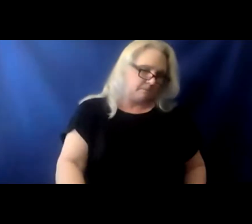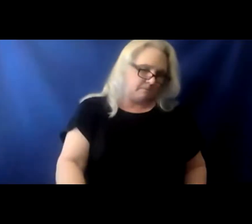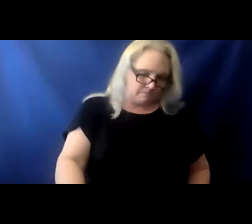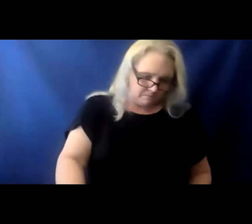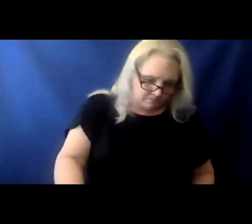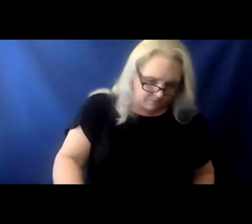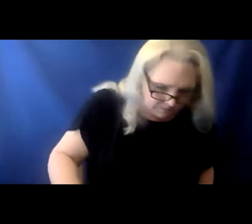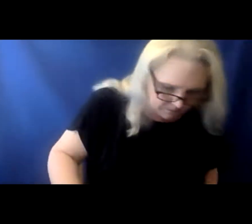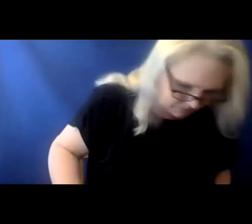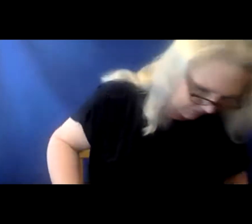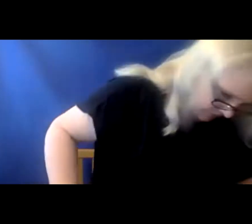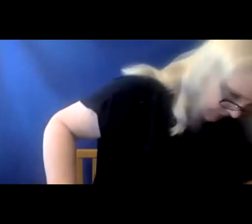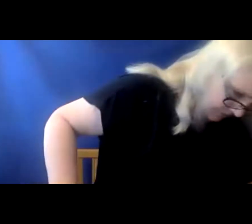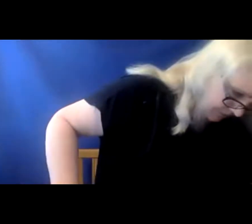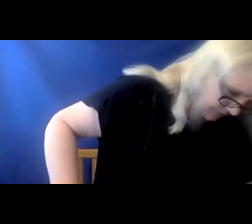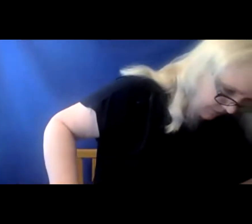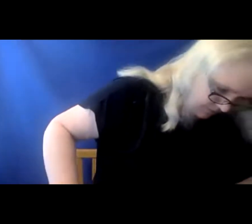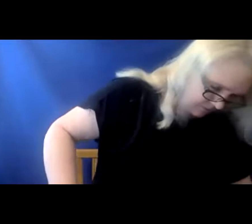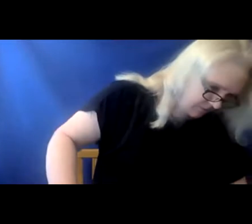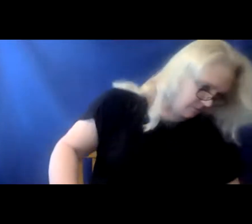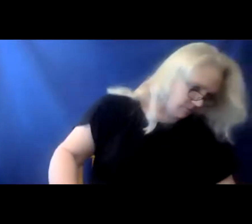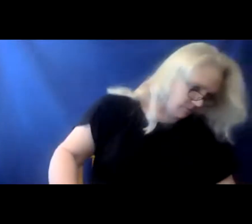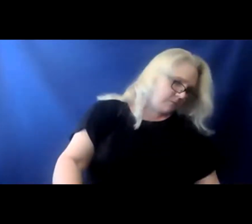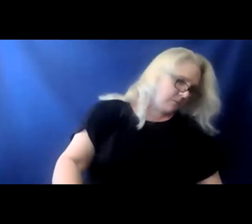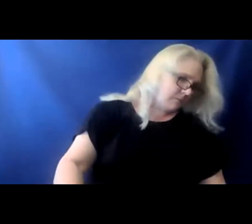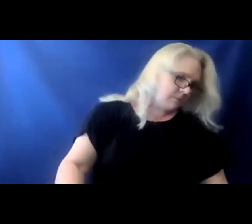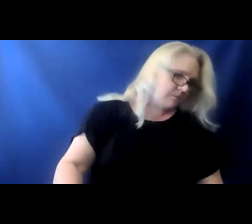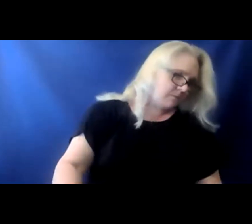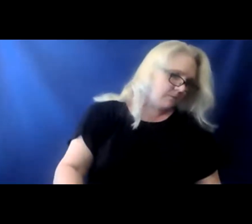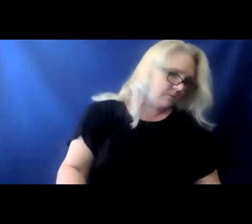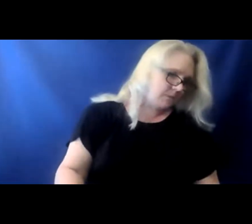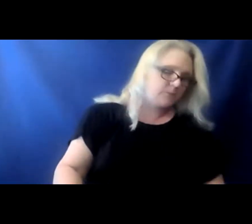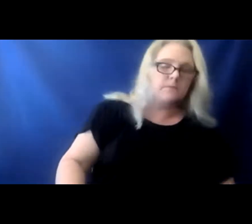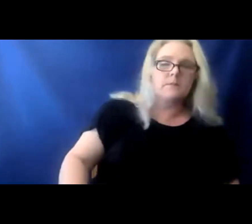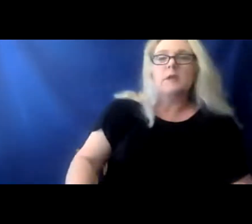comments, suggestions, corrections, additions to kind of where we go from here?